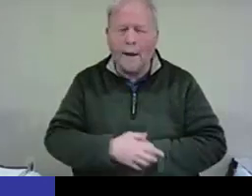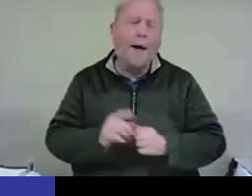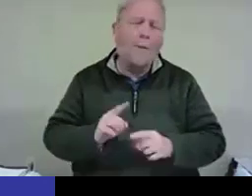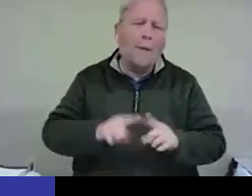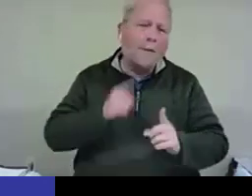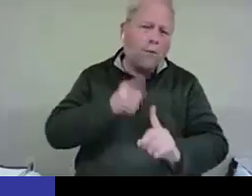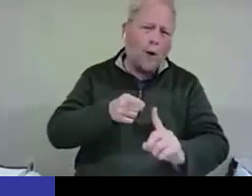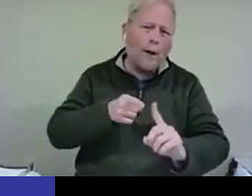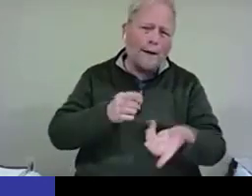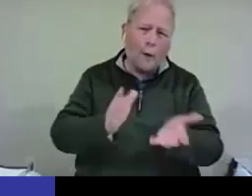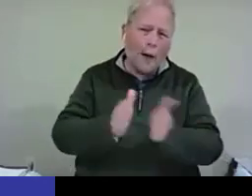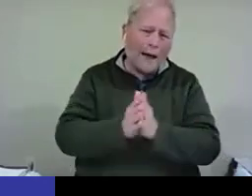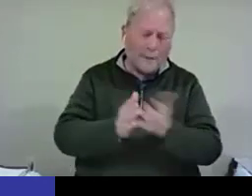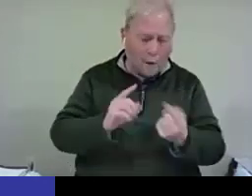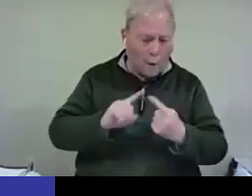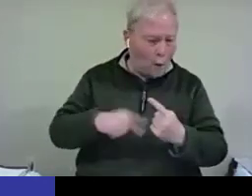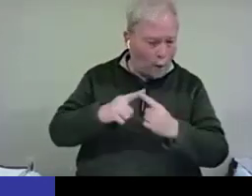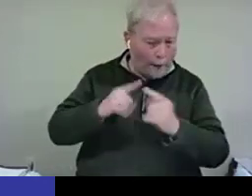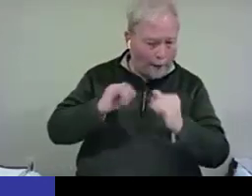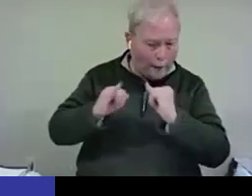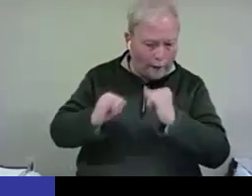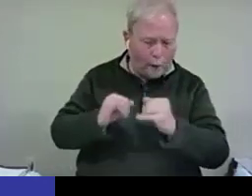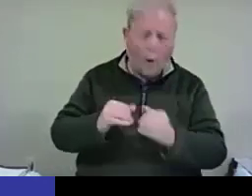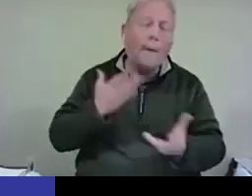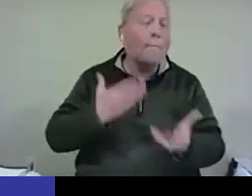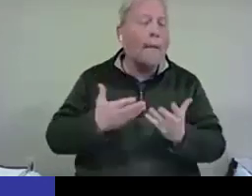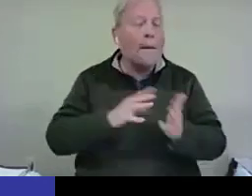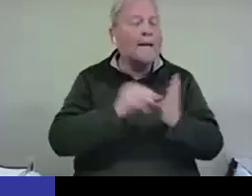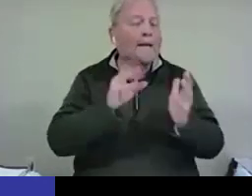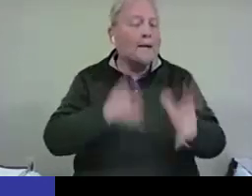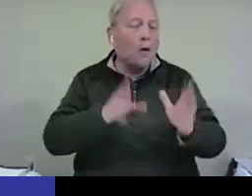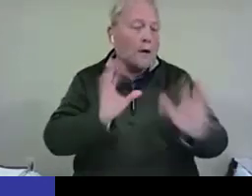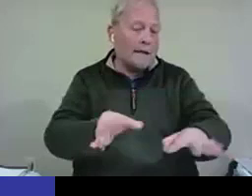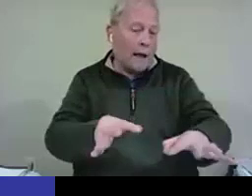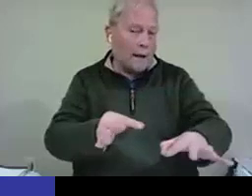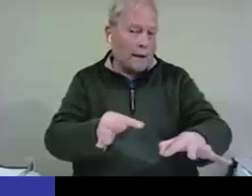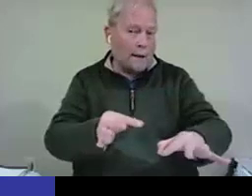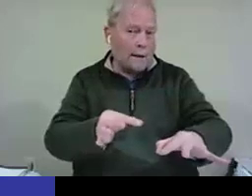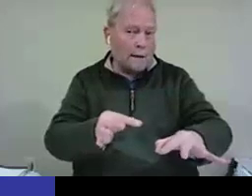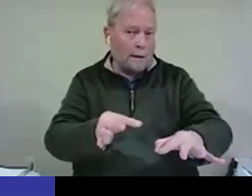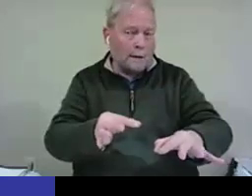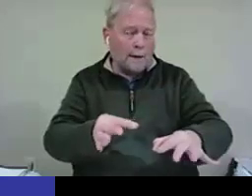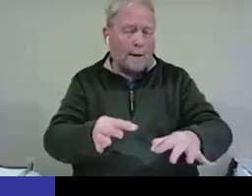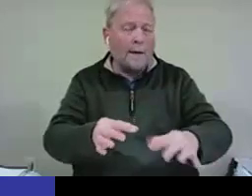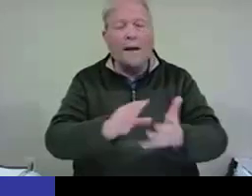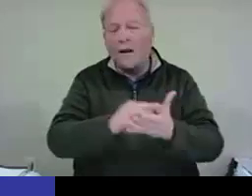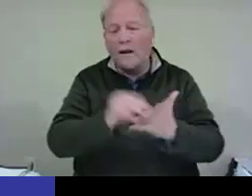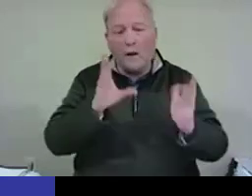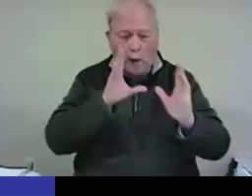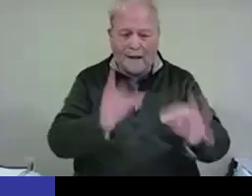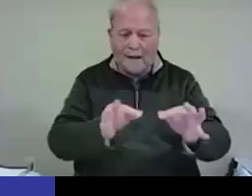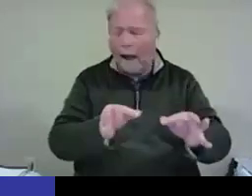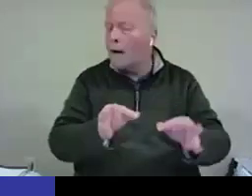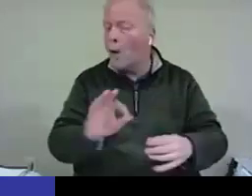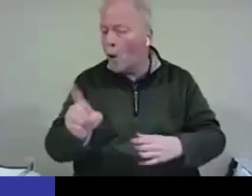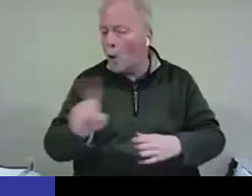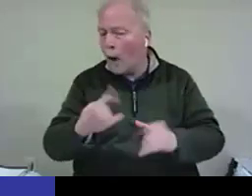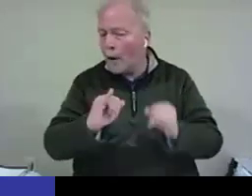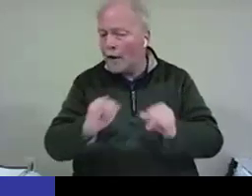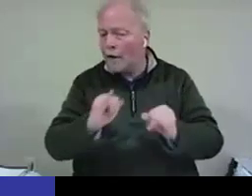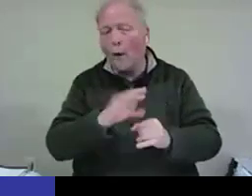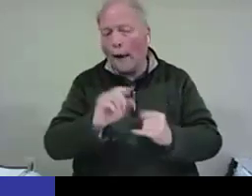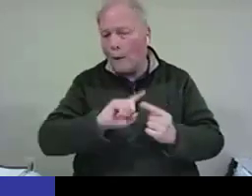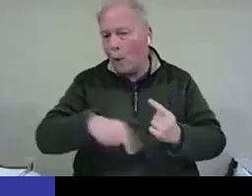interview? Do I let the student schedule it? Allow the student to choose where and when we do the interview. When I do the student interview,